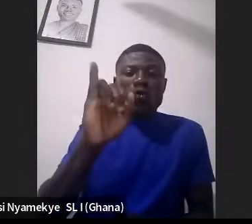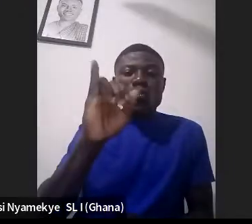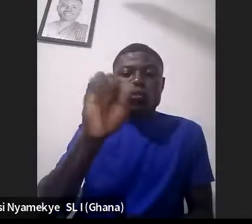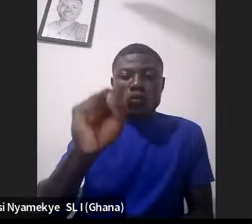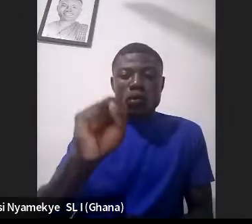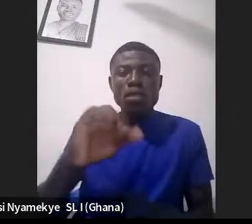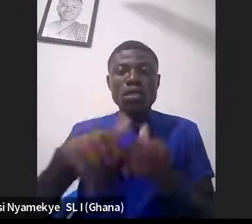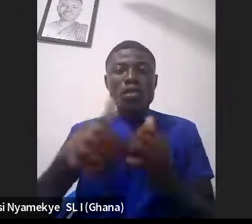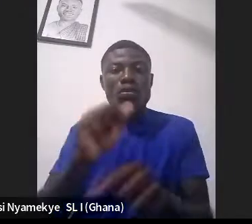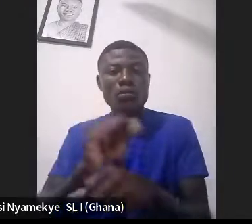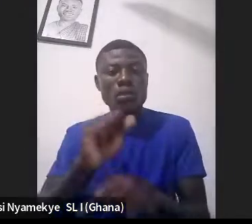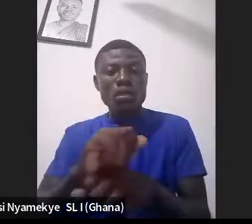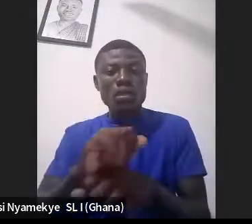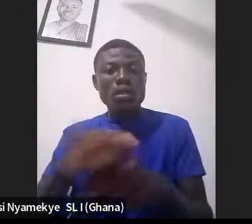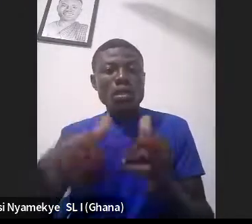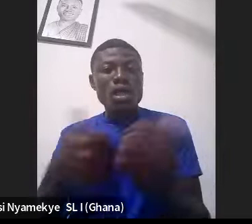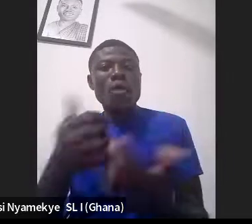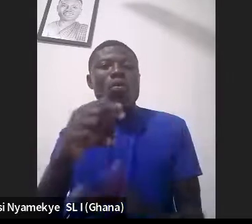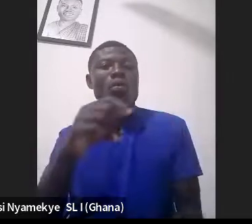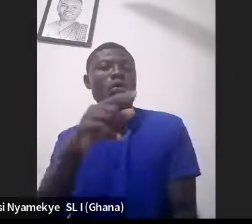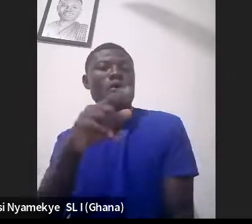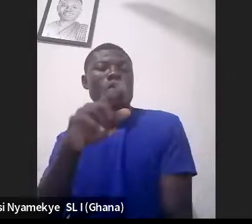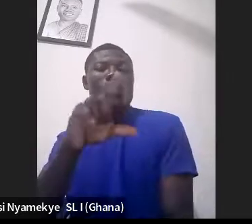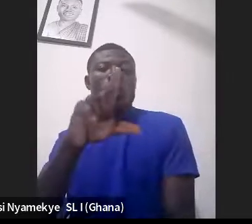Hi, Louis.